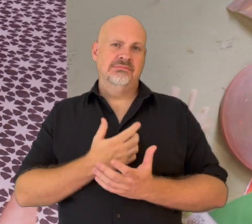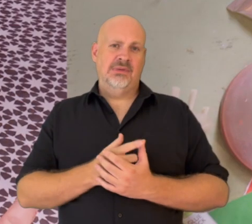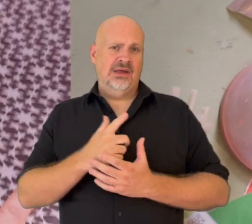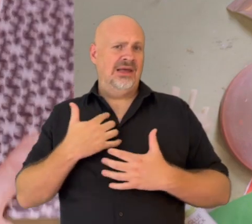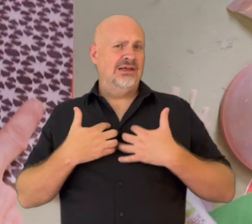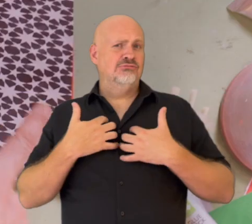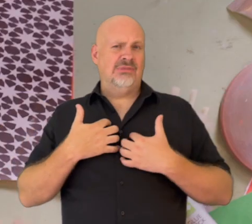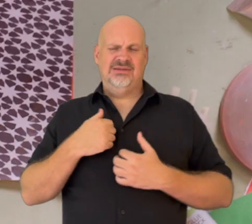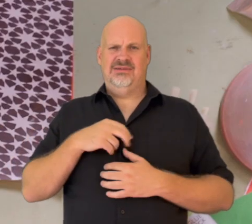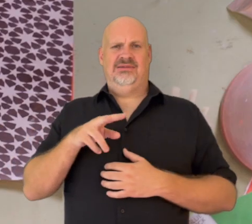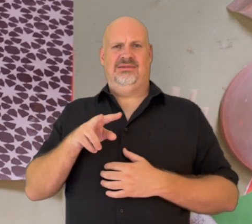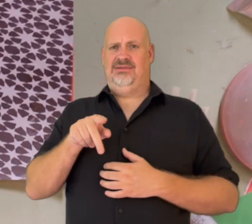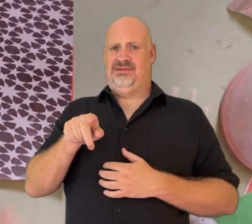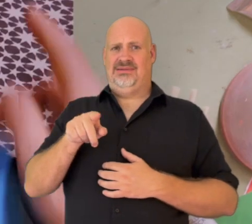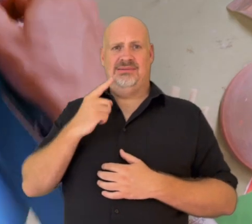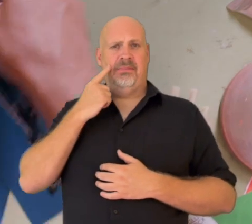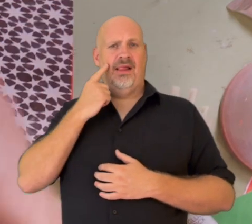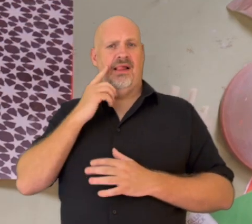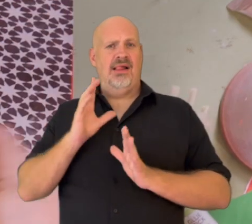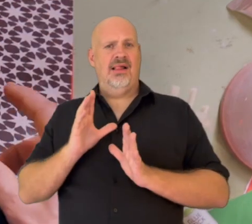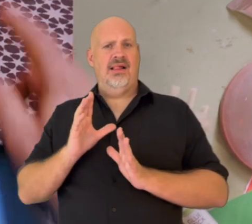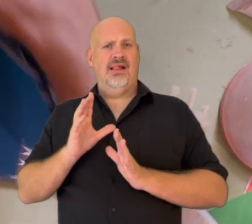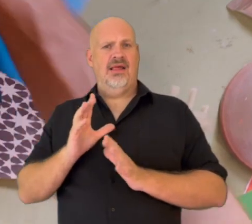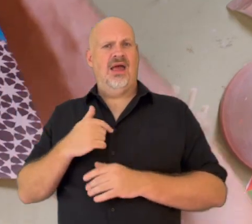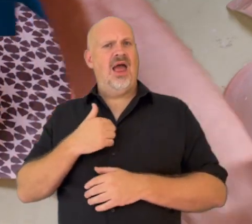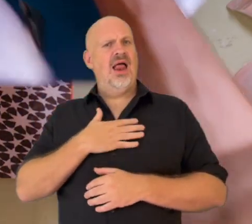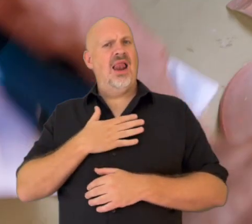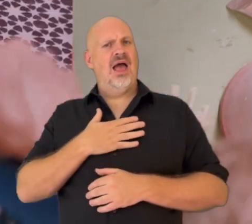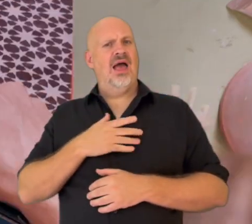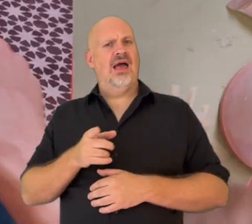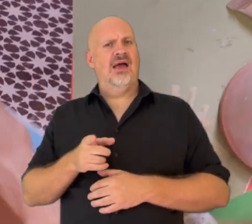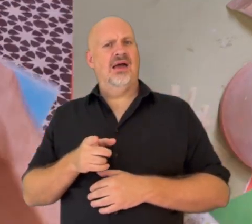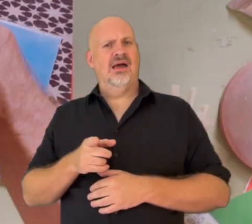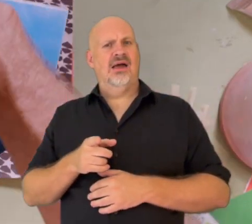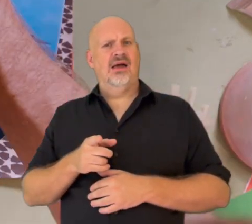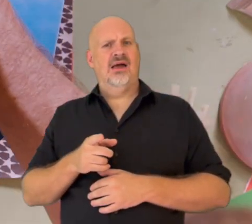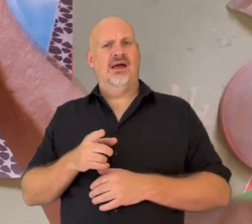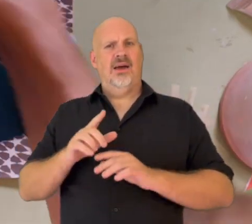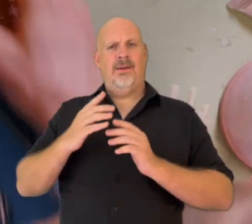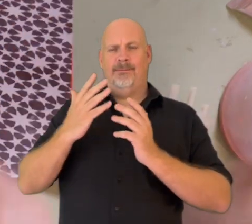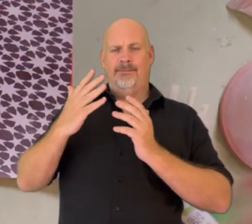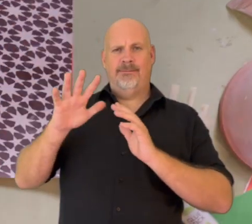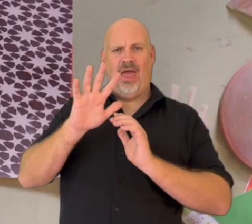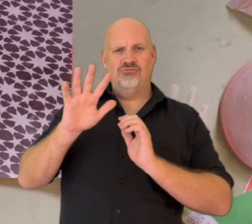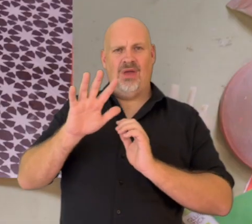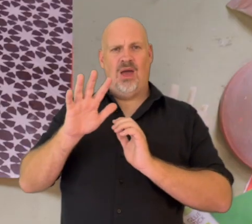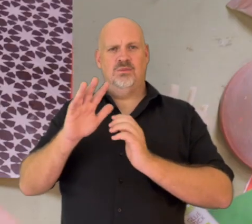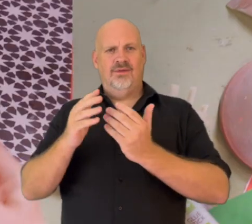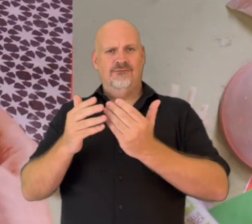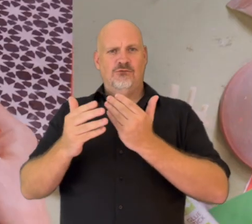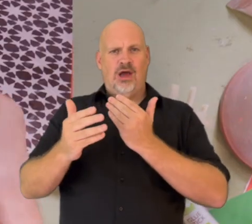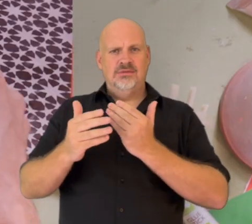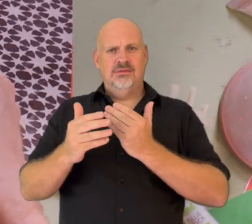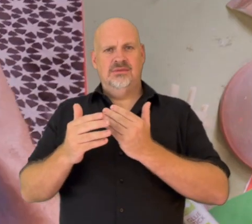feels very simple, but actually I really like just that relationship between the background and the foreground. I'm not sure I needed